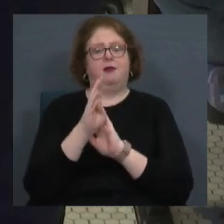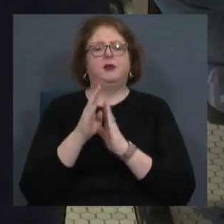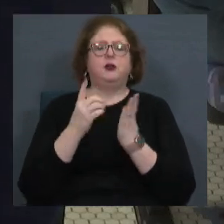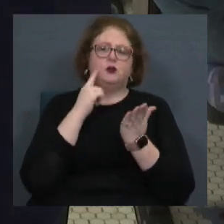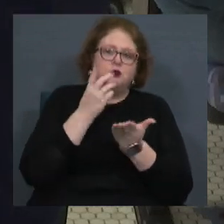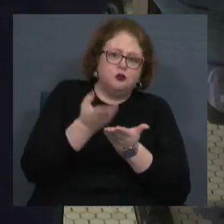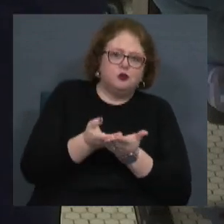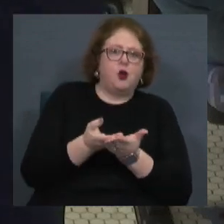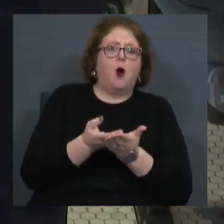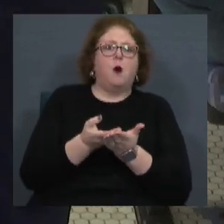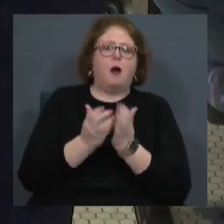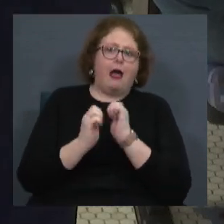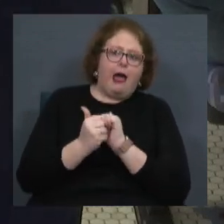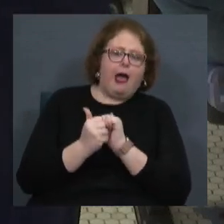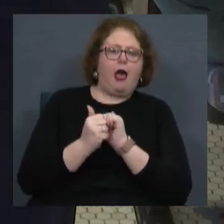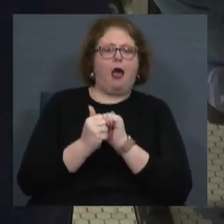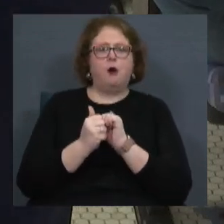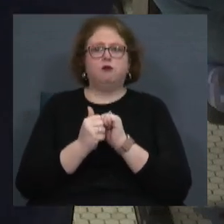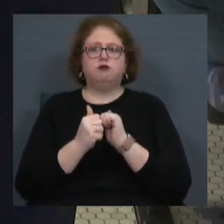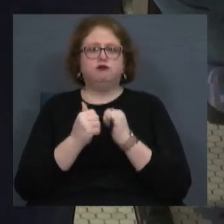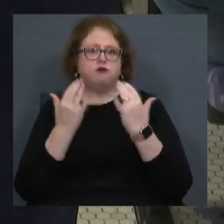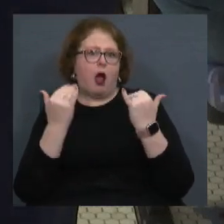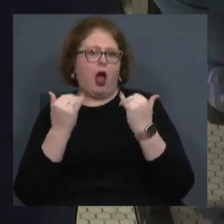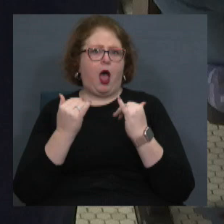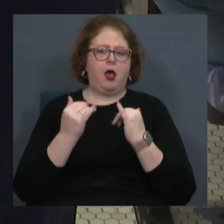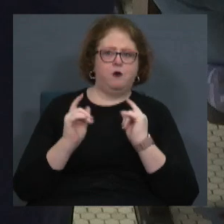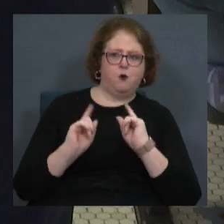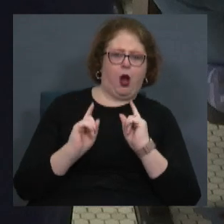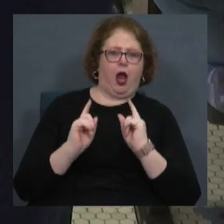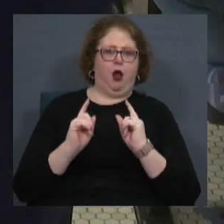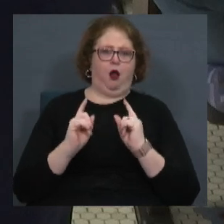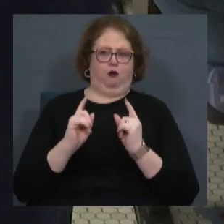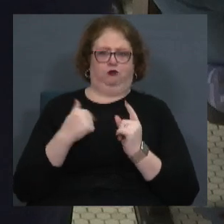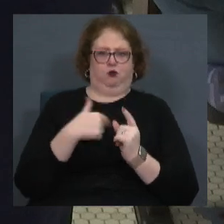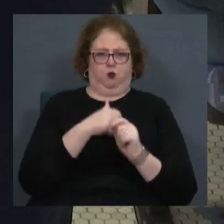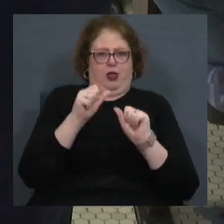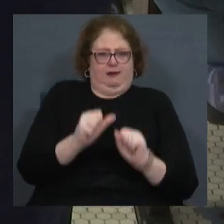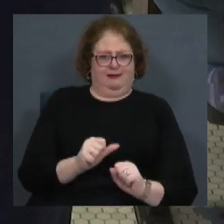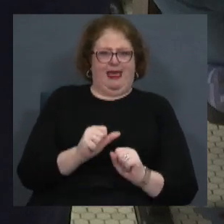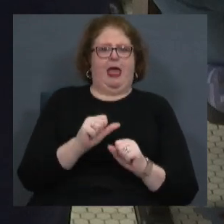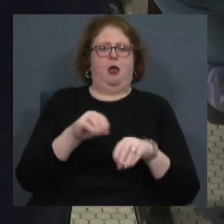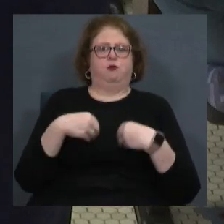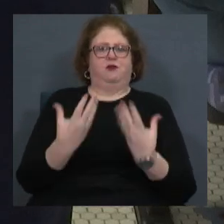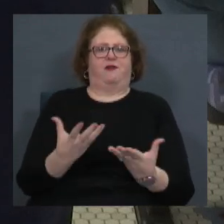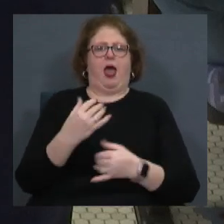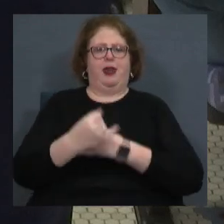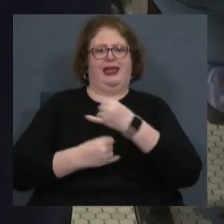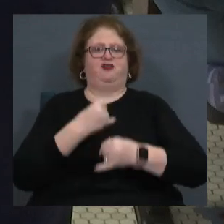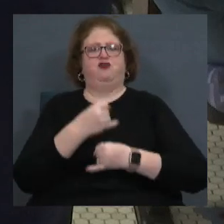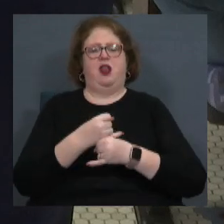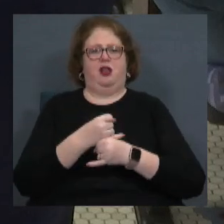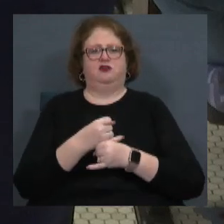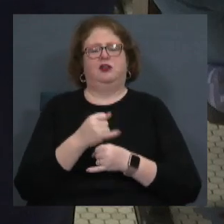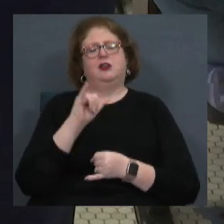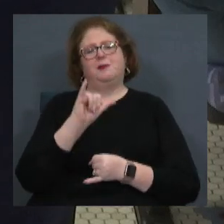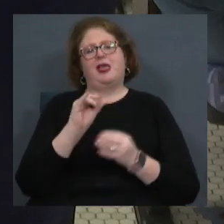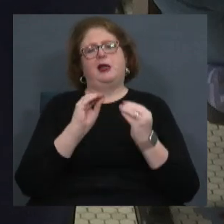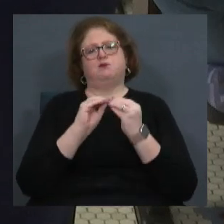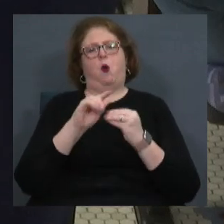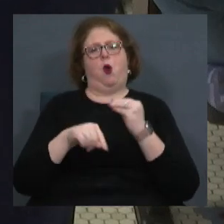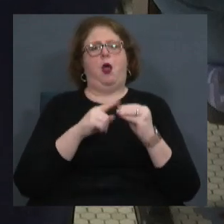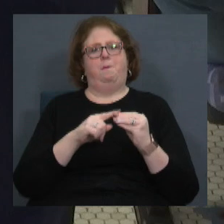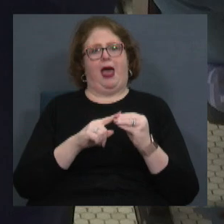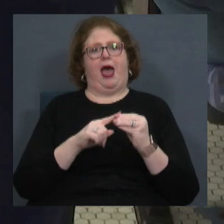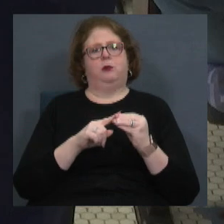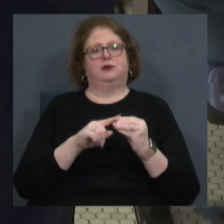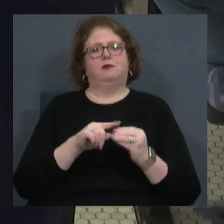might be very feasible to provide international service. But that's about butts and seats as opposed to facilities. One